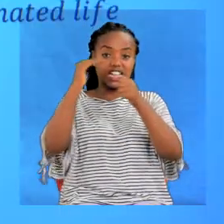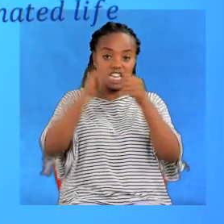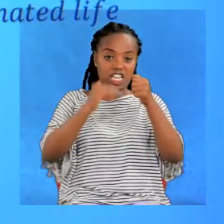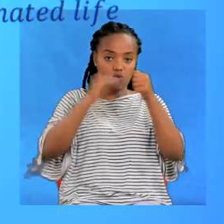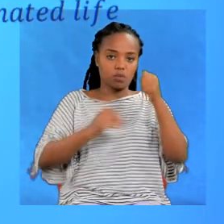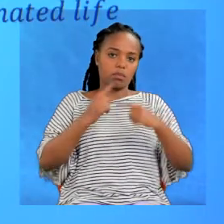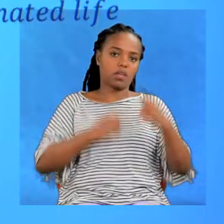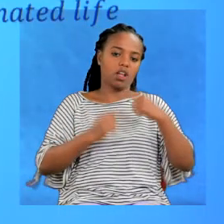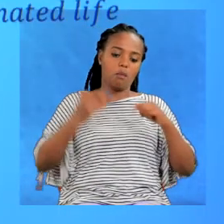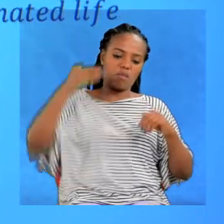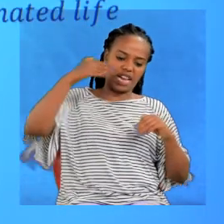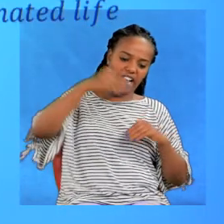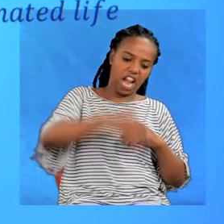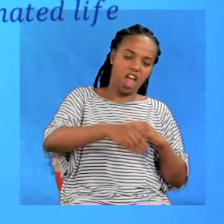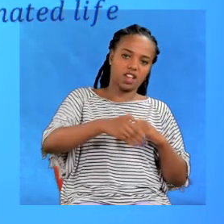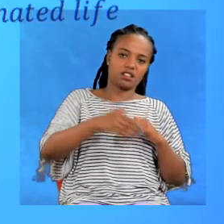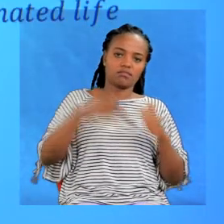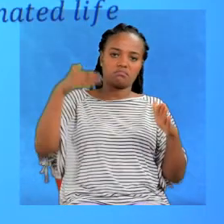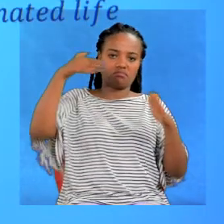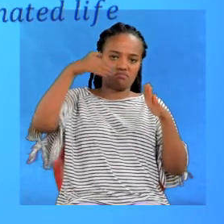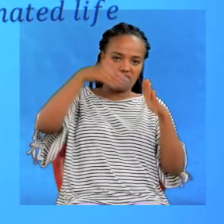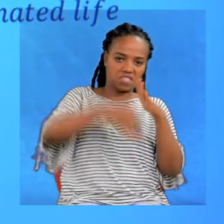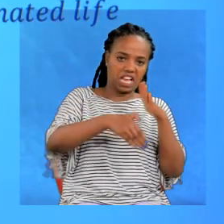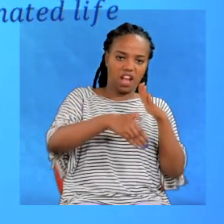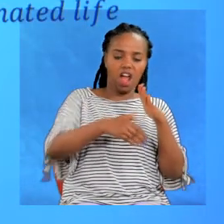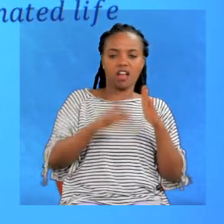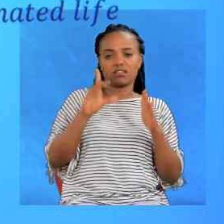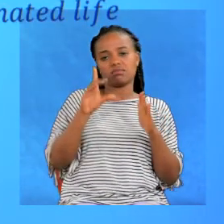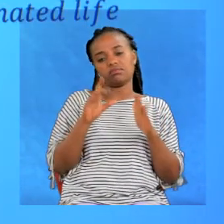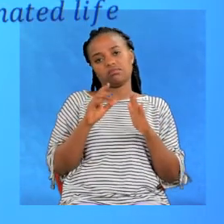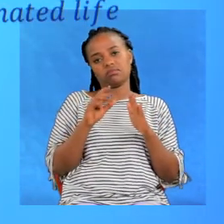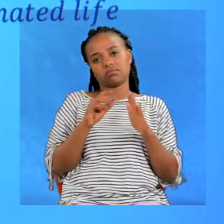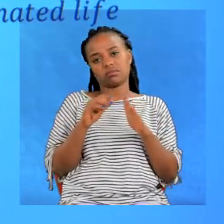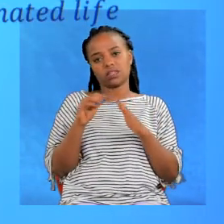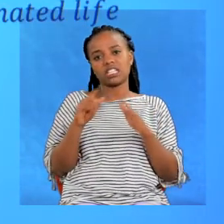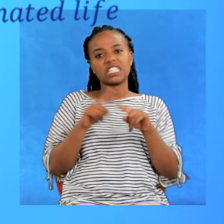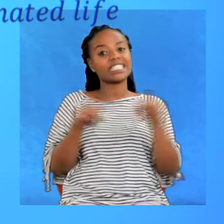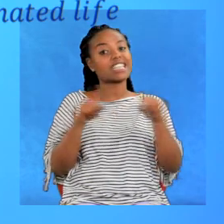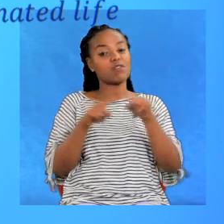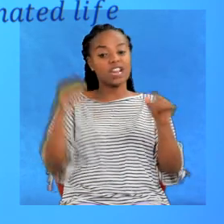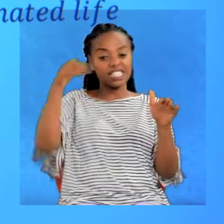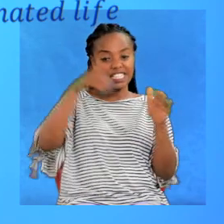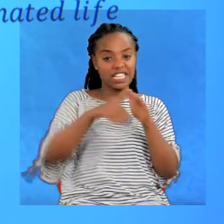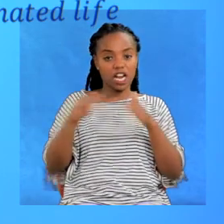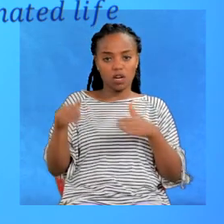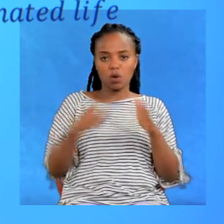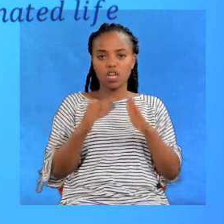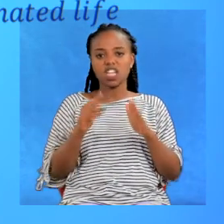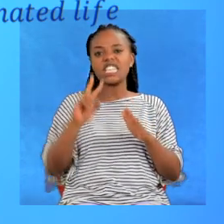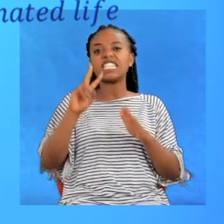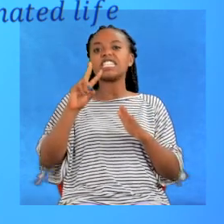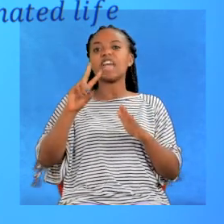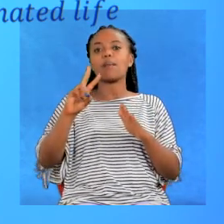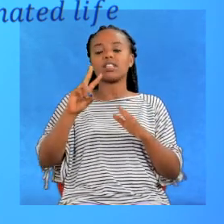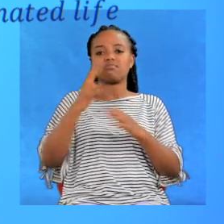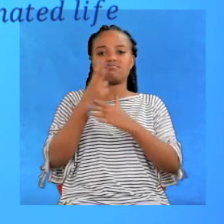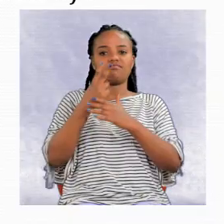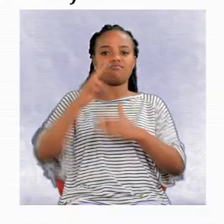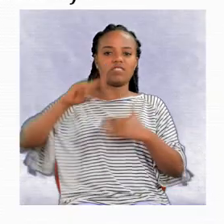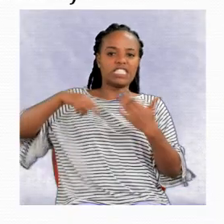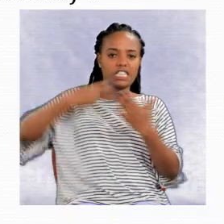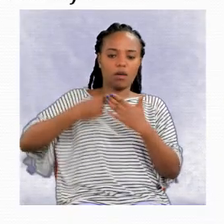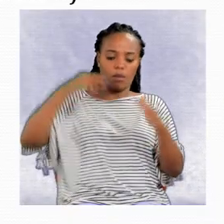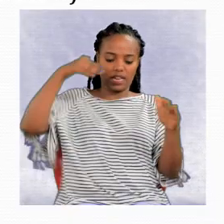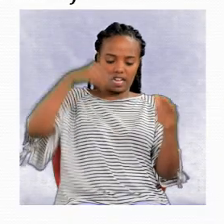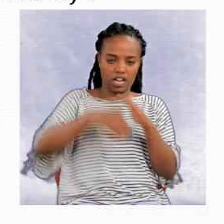method. So of several declining techniques, we have double declining balance